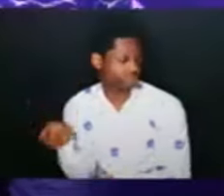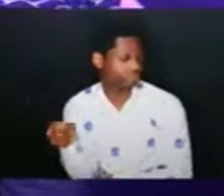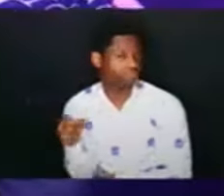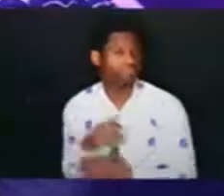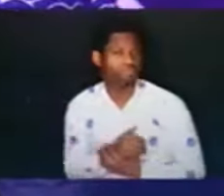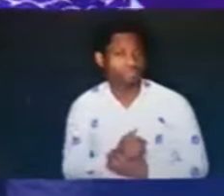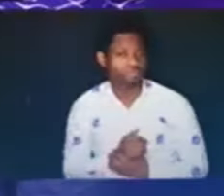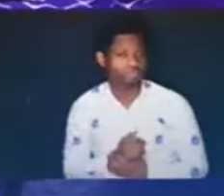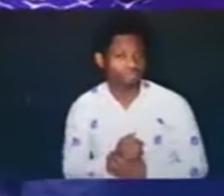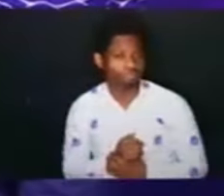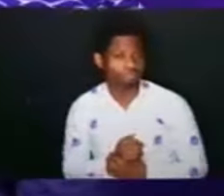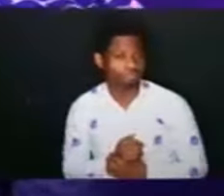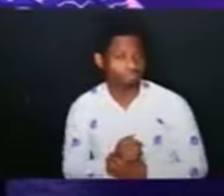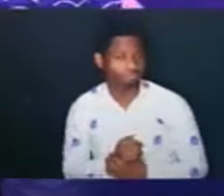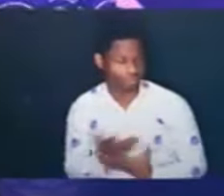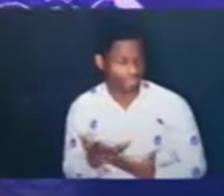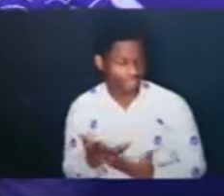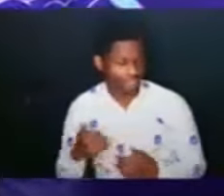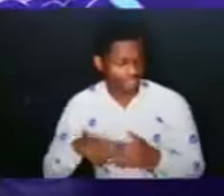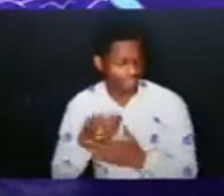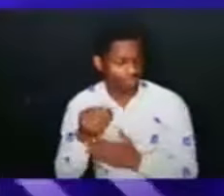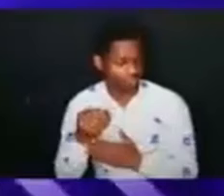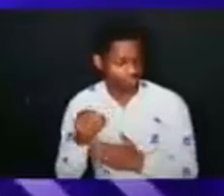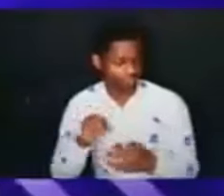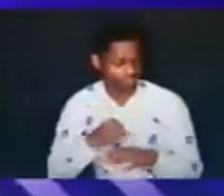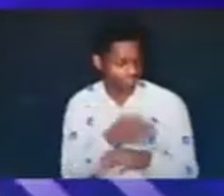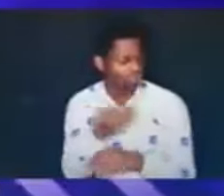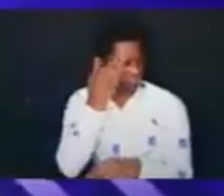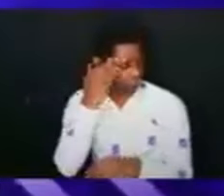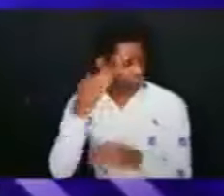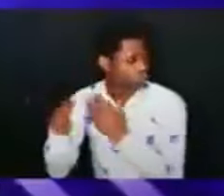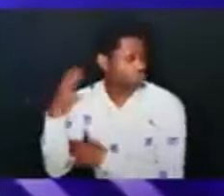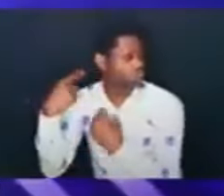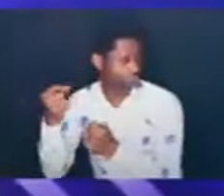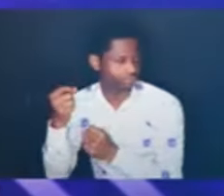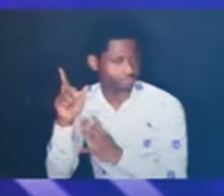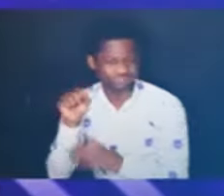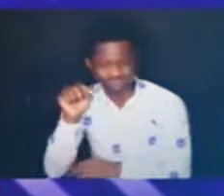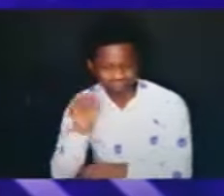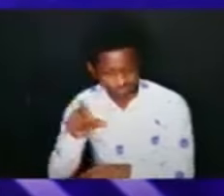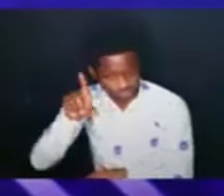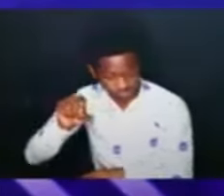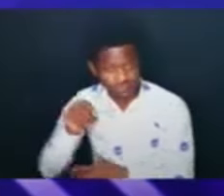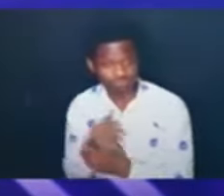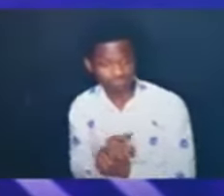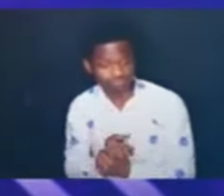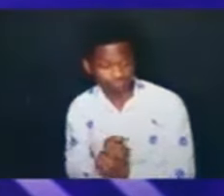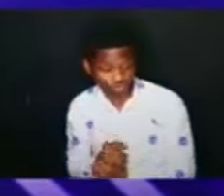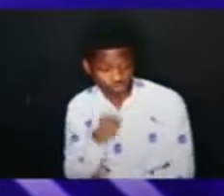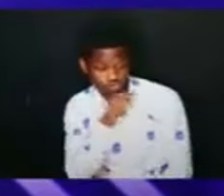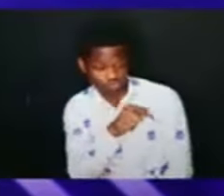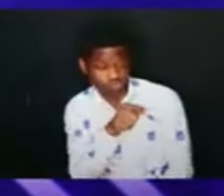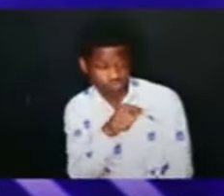now listening to his perception about God. Verse 20. "You